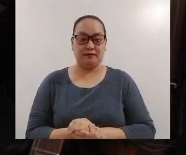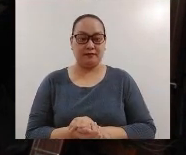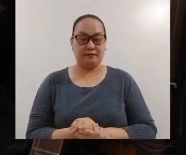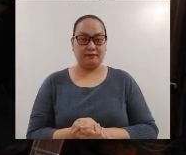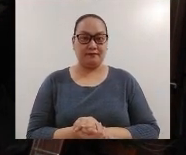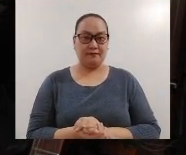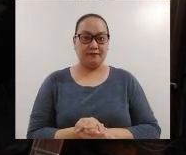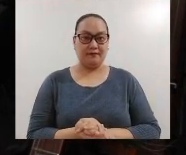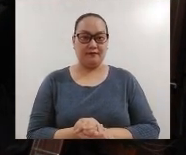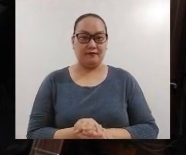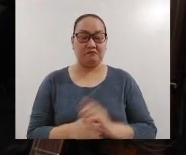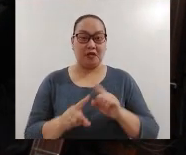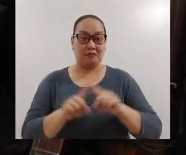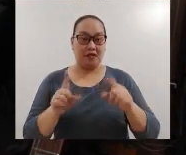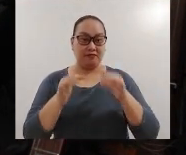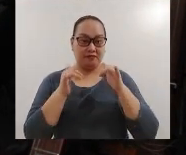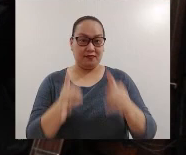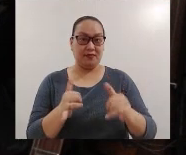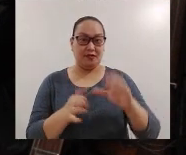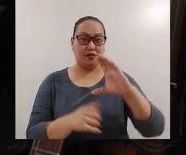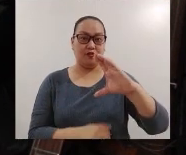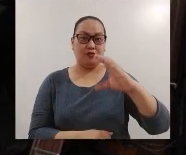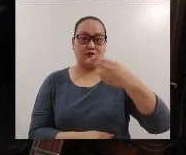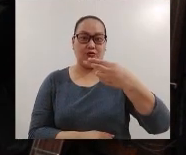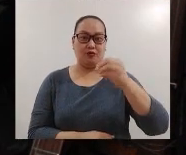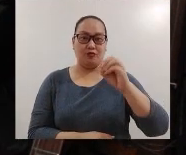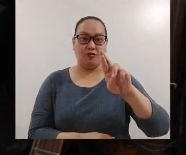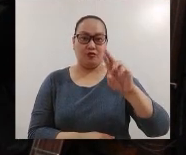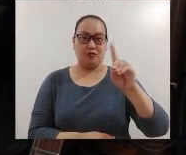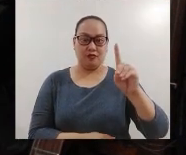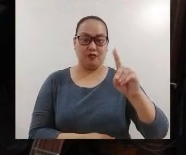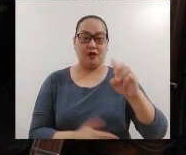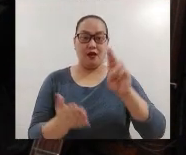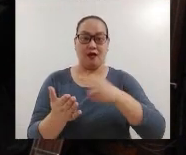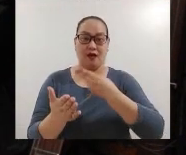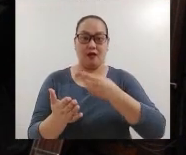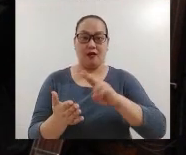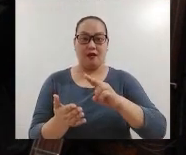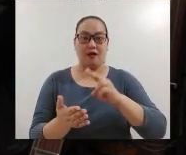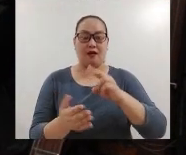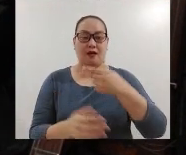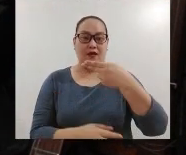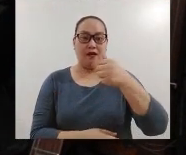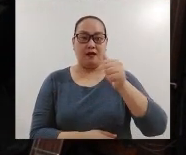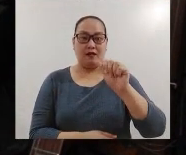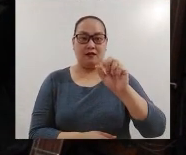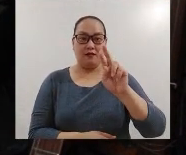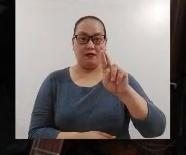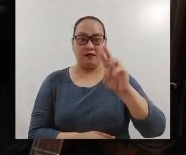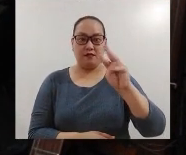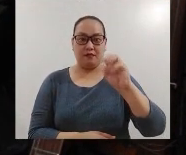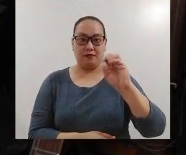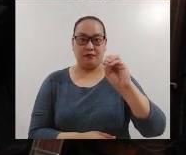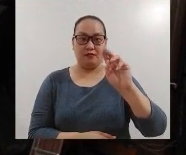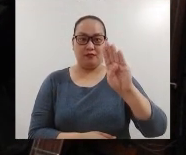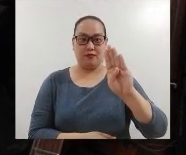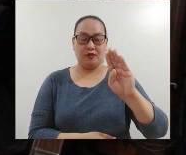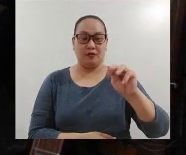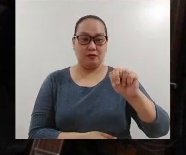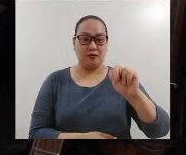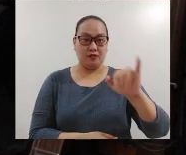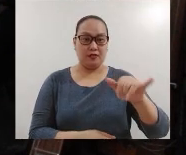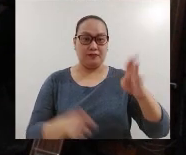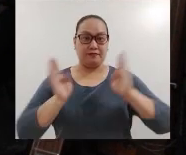But still, it's a chord. Harmony is the body of music because it supports the